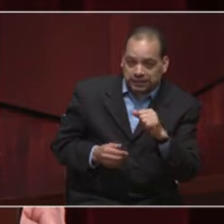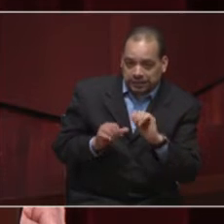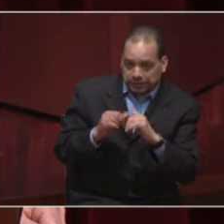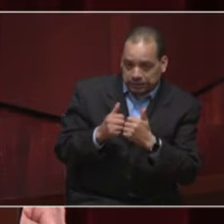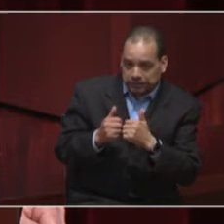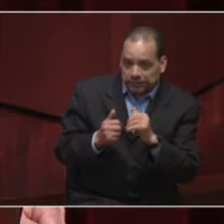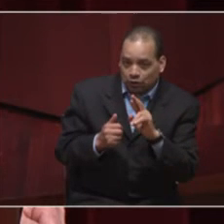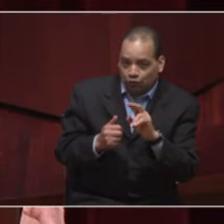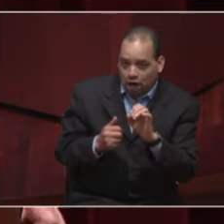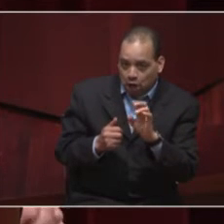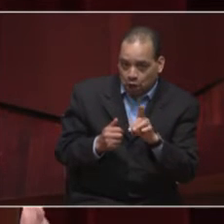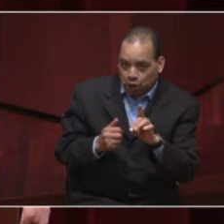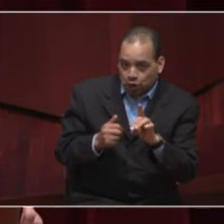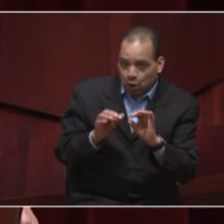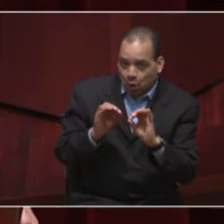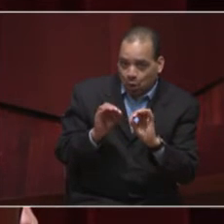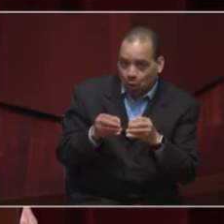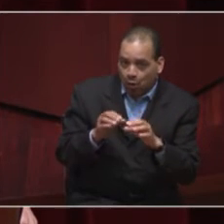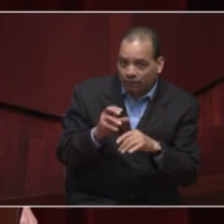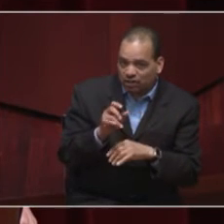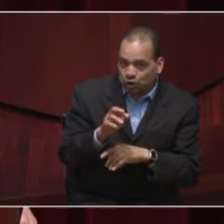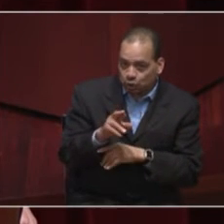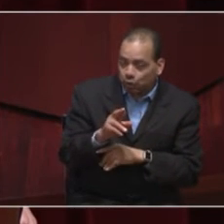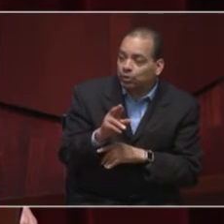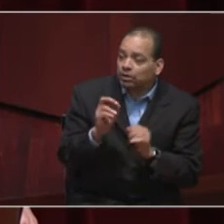be a part of this as well.